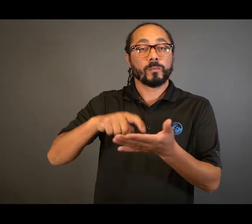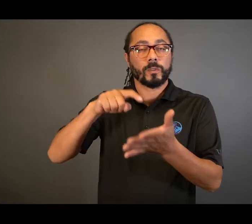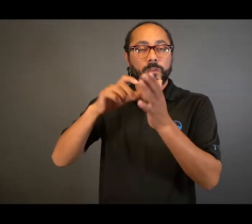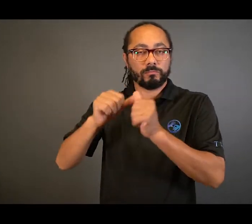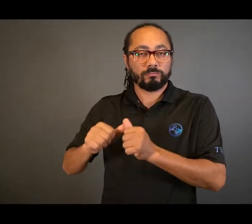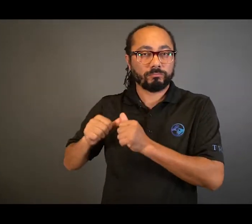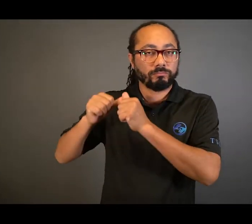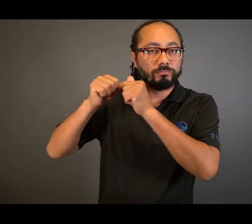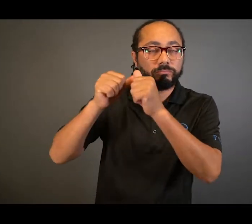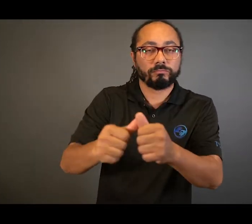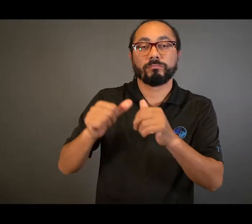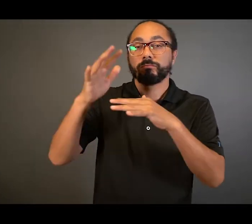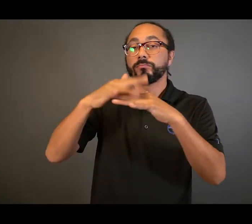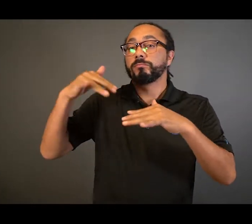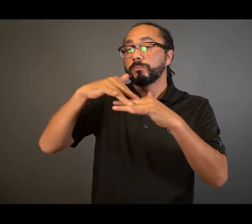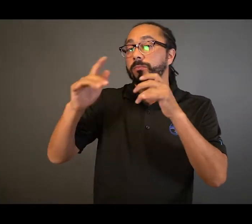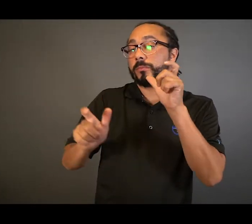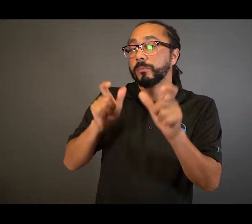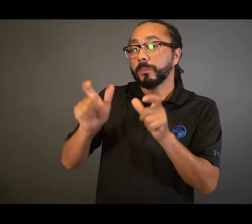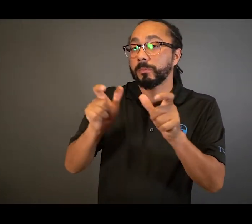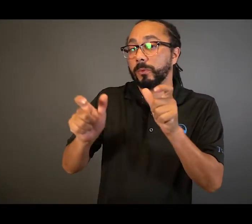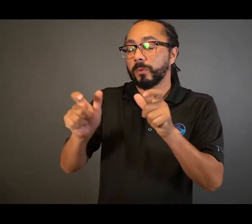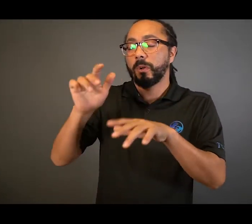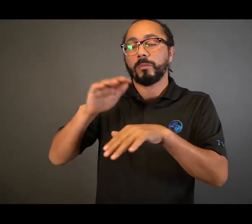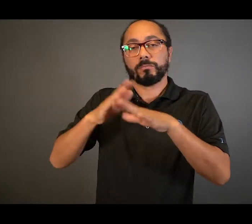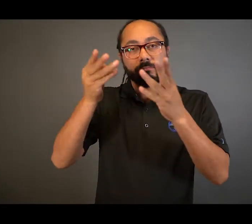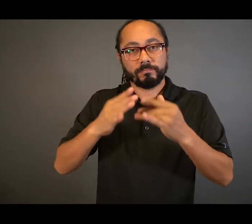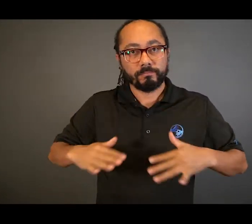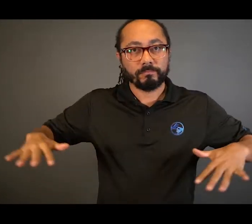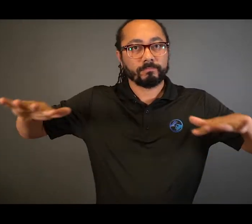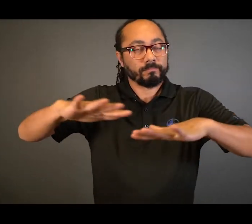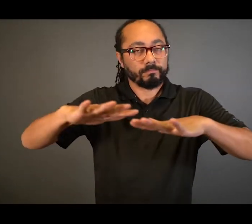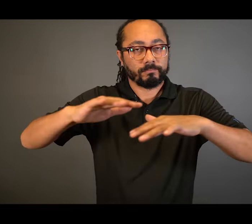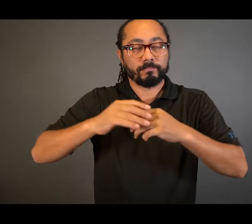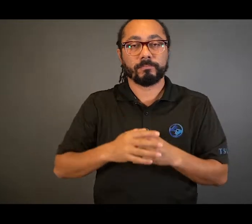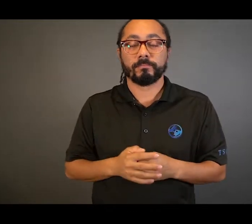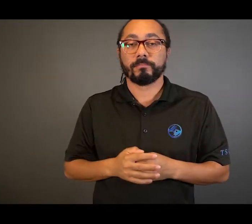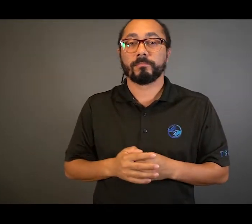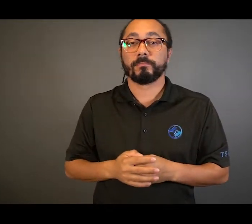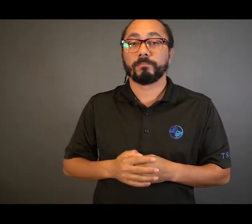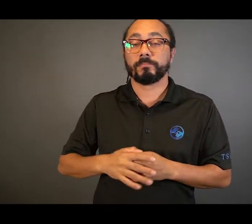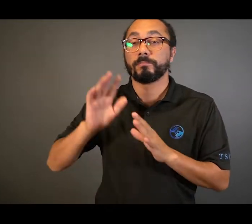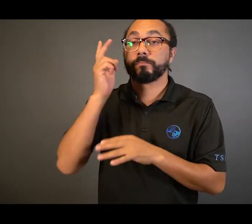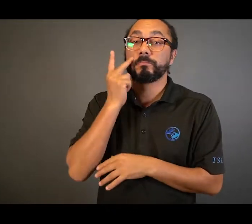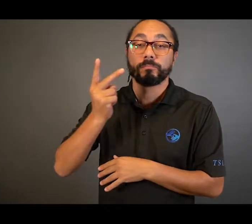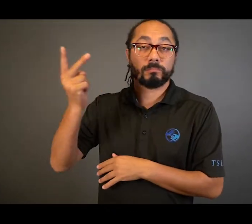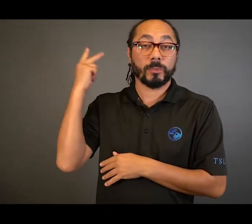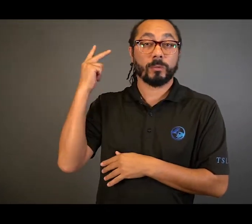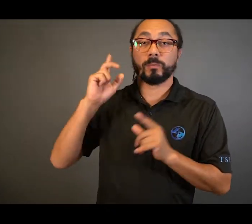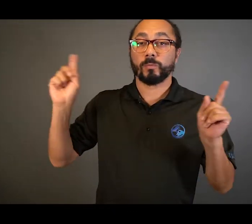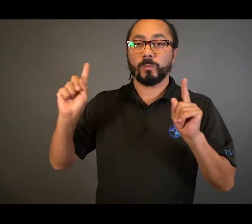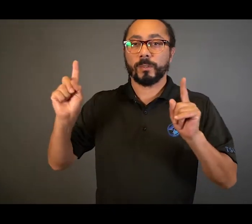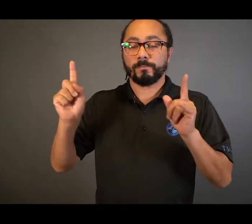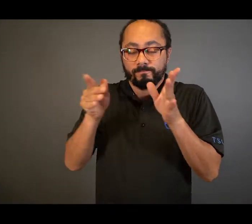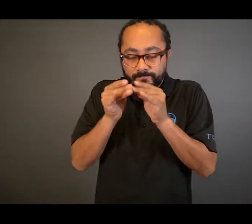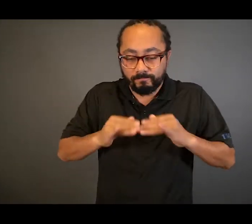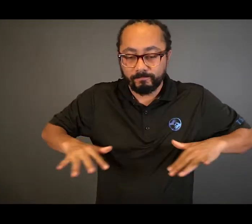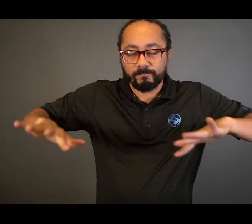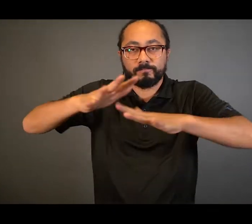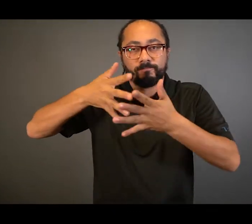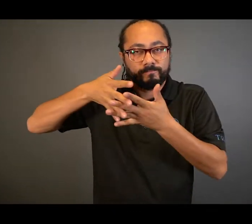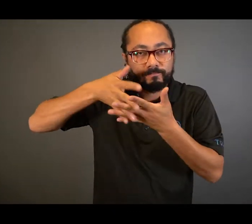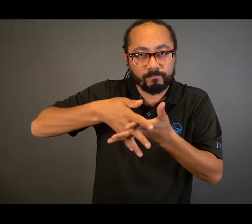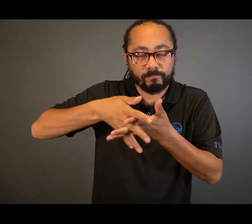we recognize the enduring presence of Indigenous peoples on the land. Memory is inscribed upon the